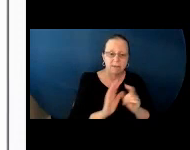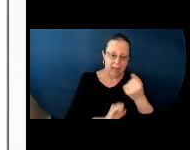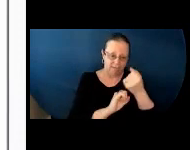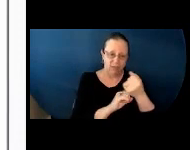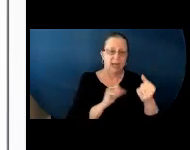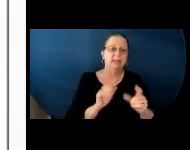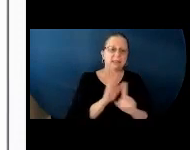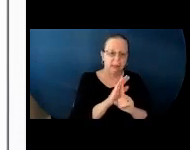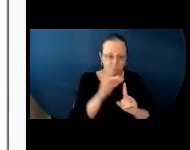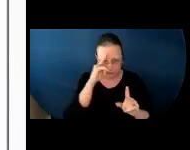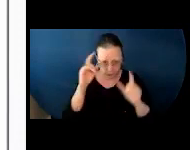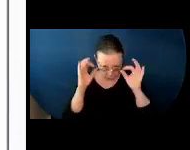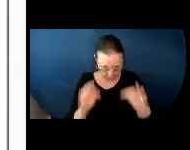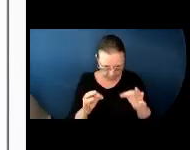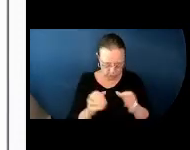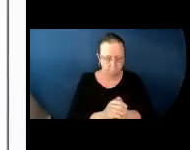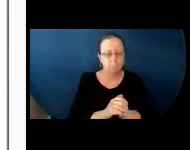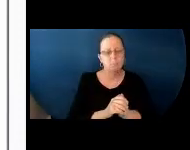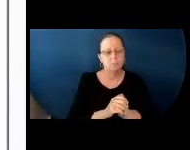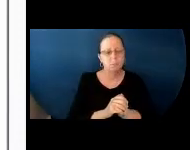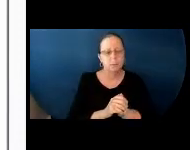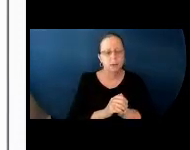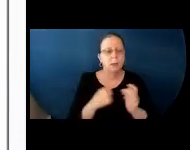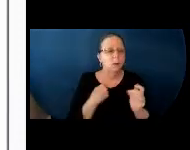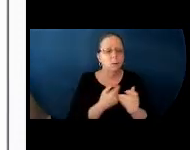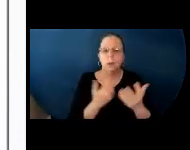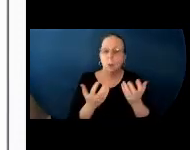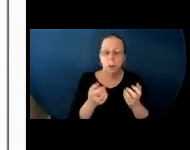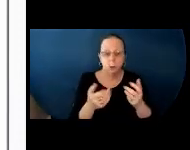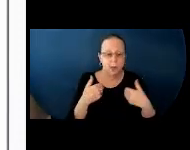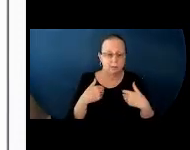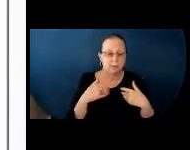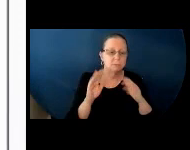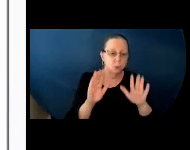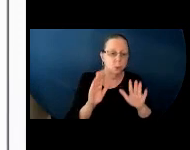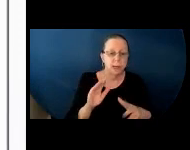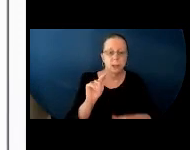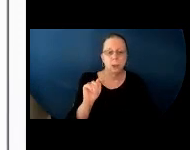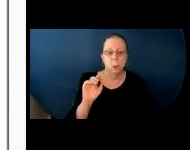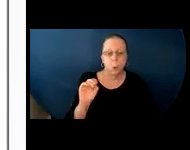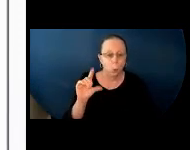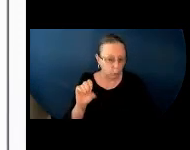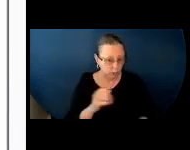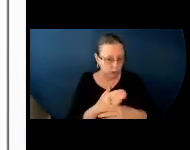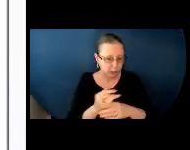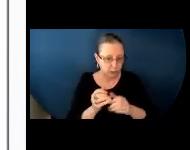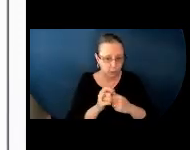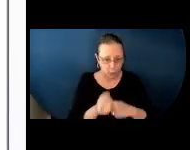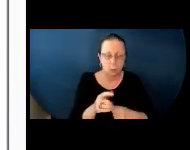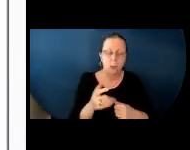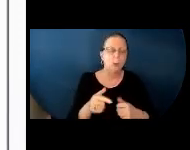self-determination. Want you to have some great tools shared with you, and we want you to hear from the